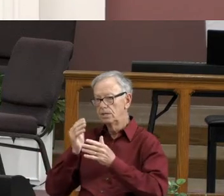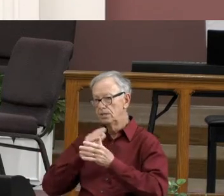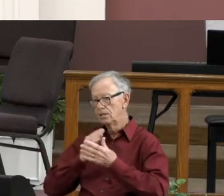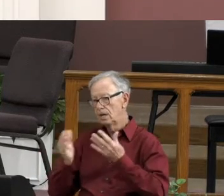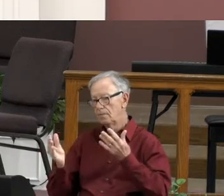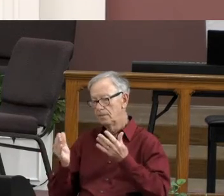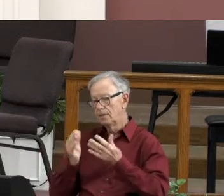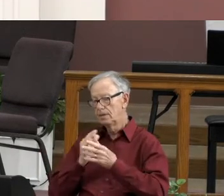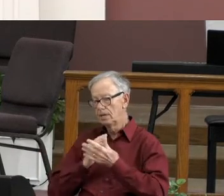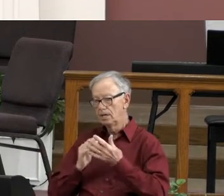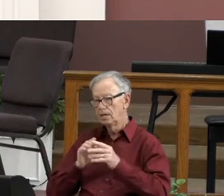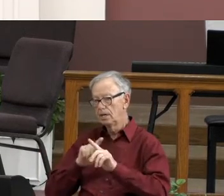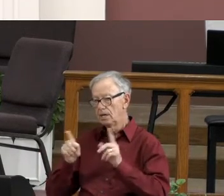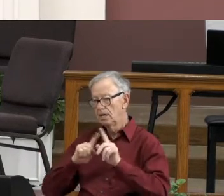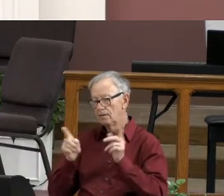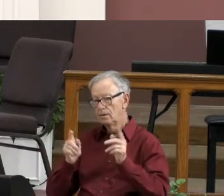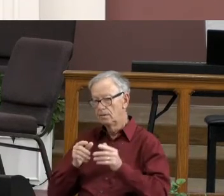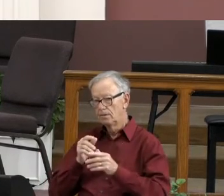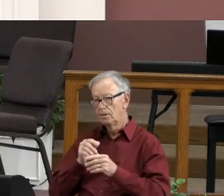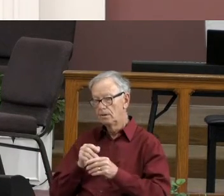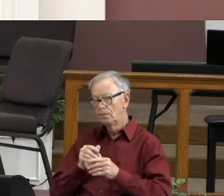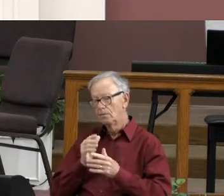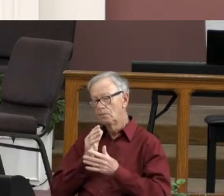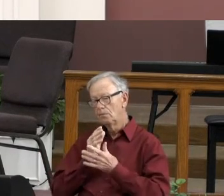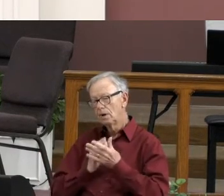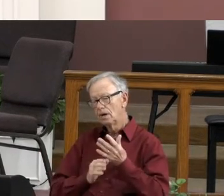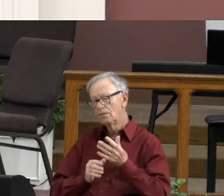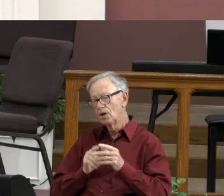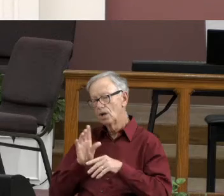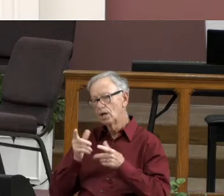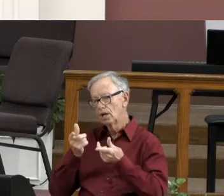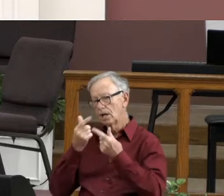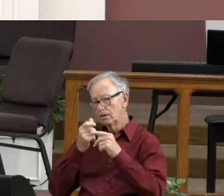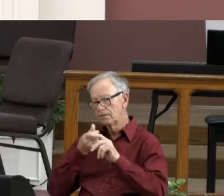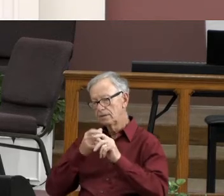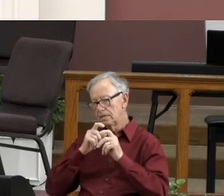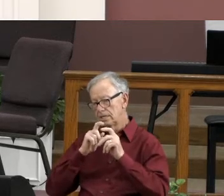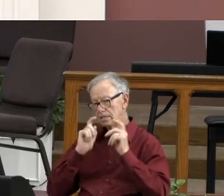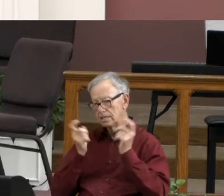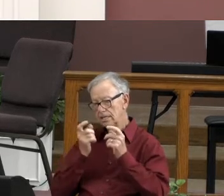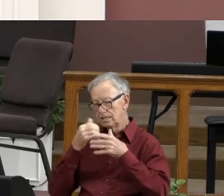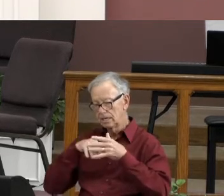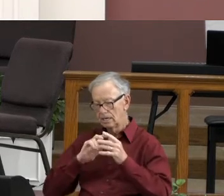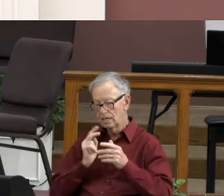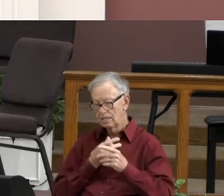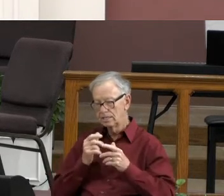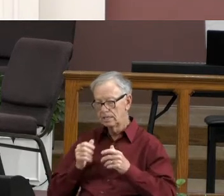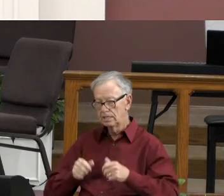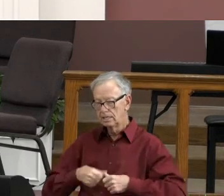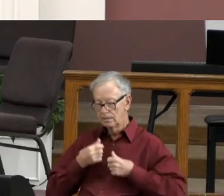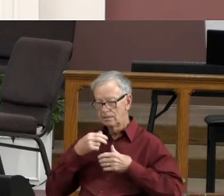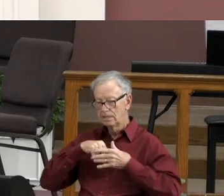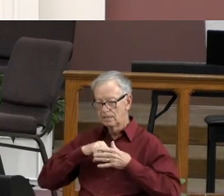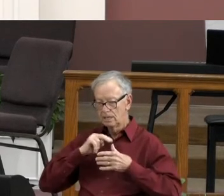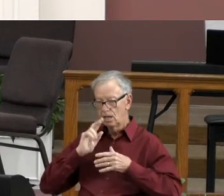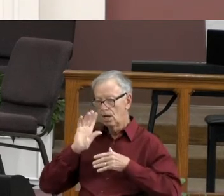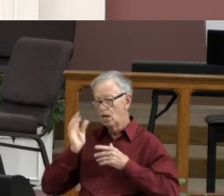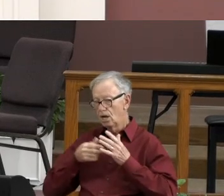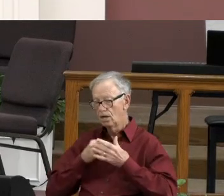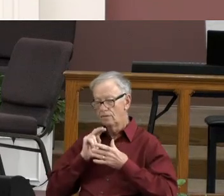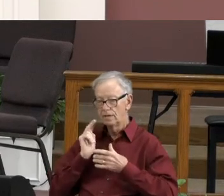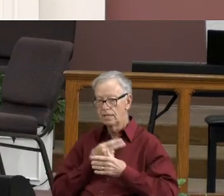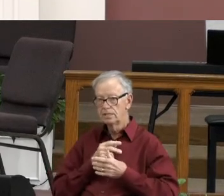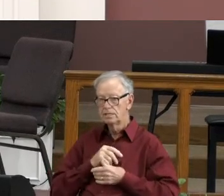See, part of this all comes from the sin that is within us, that nature of sin that resides in all of us.